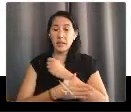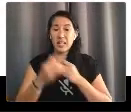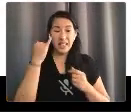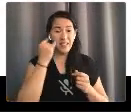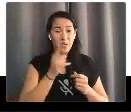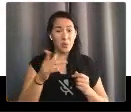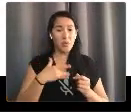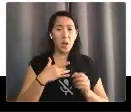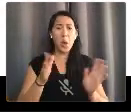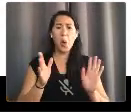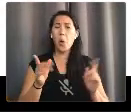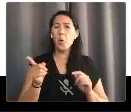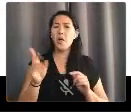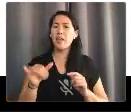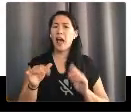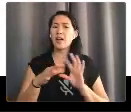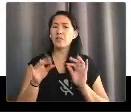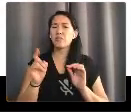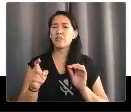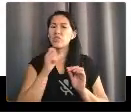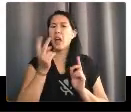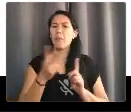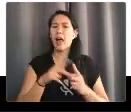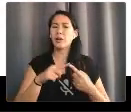in America, because maybe you think